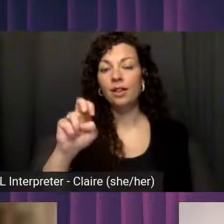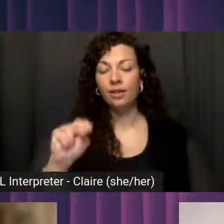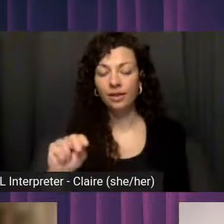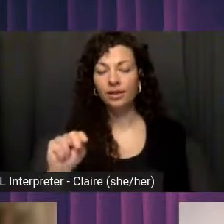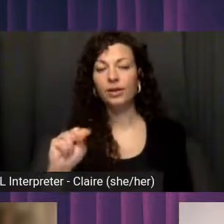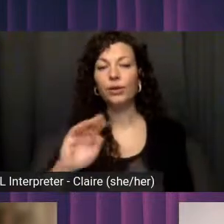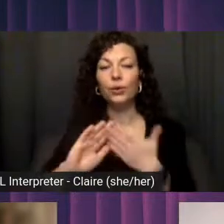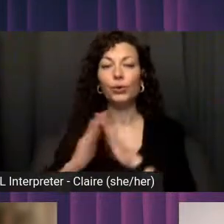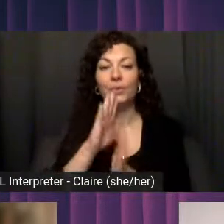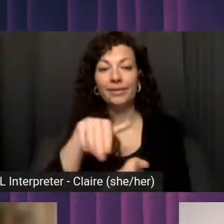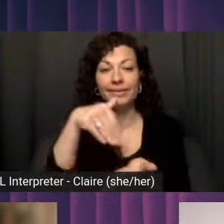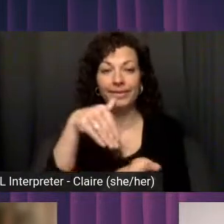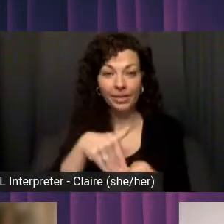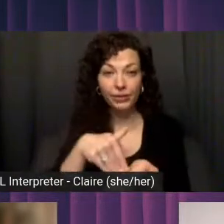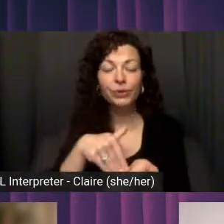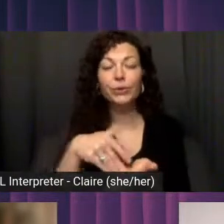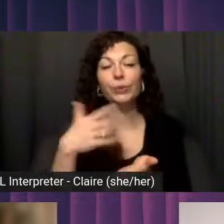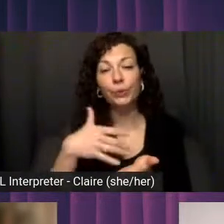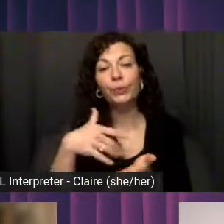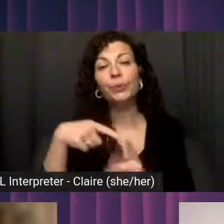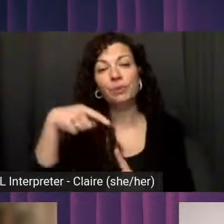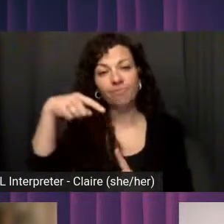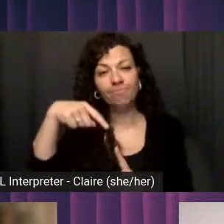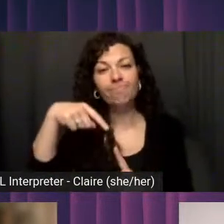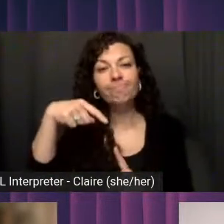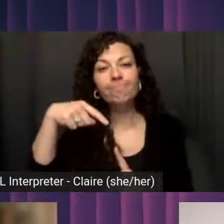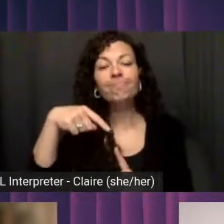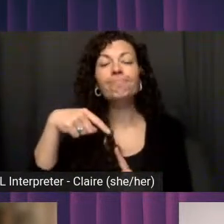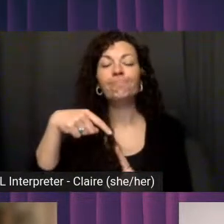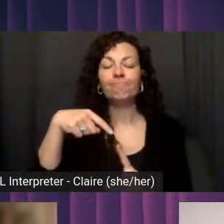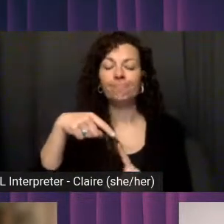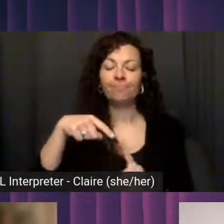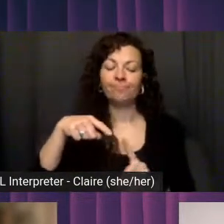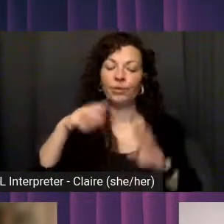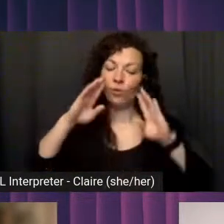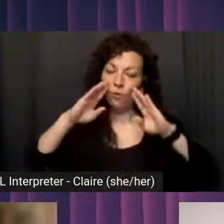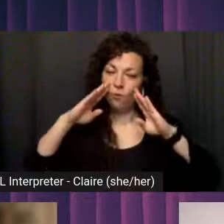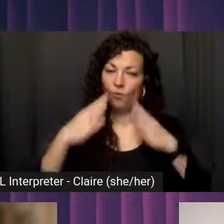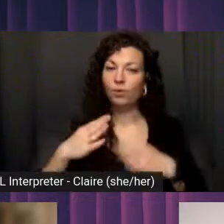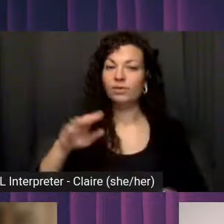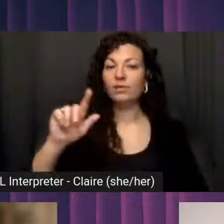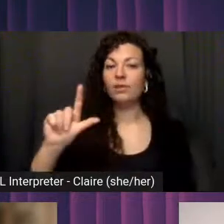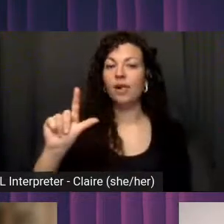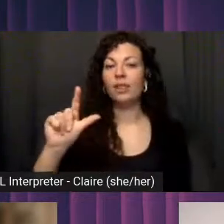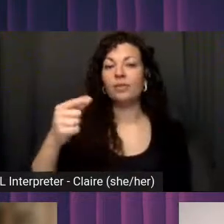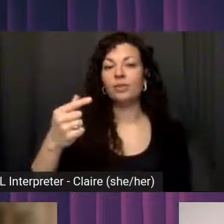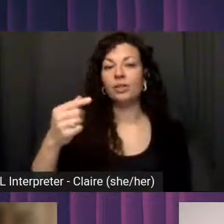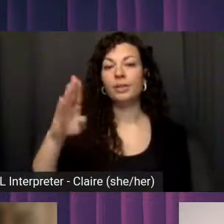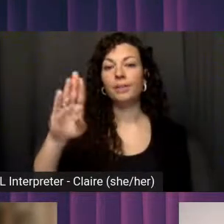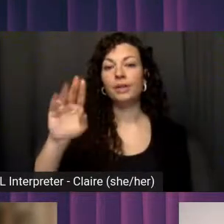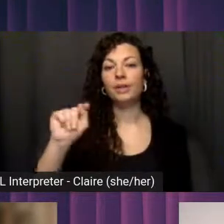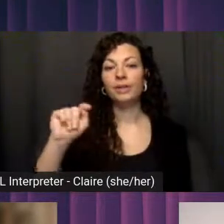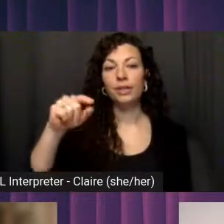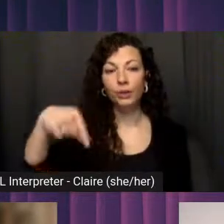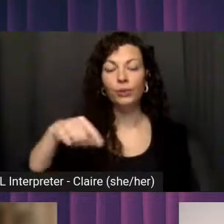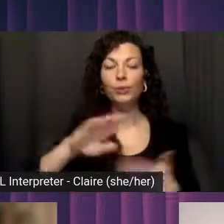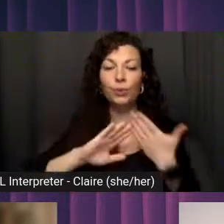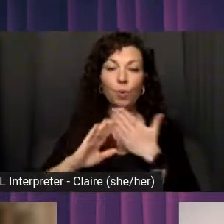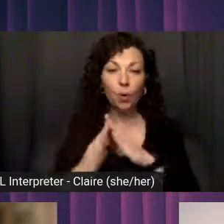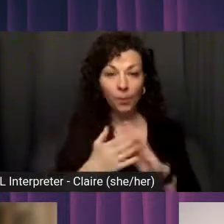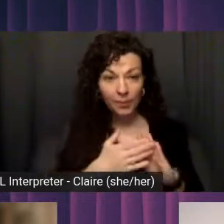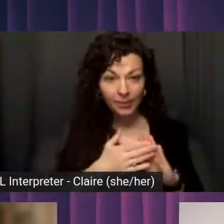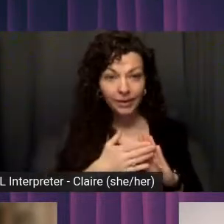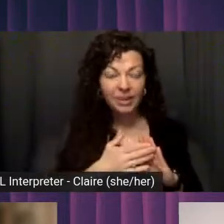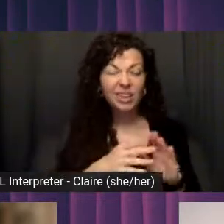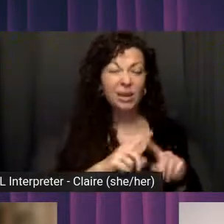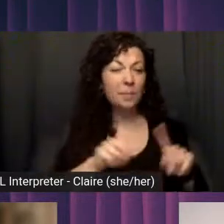is a health center that meets the needs. It focuses on the LGBTQ plus community, but also serves anyone